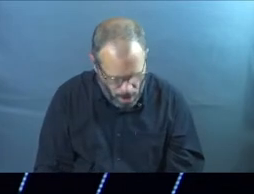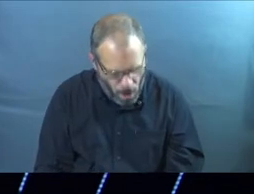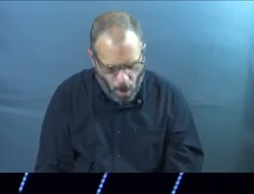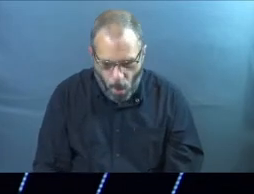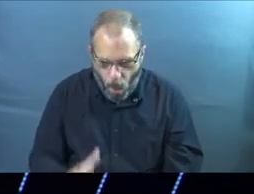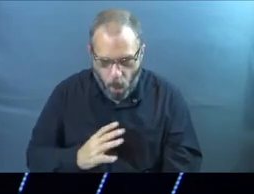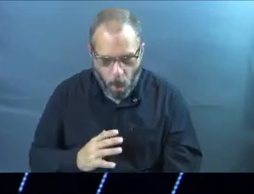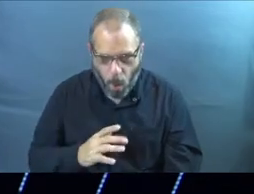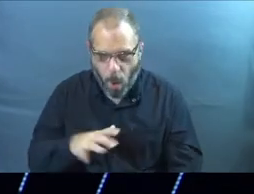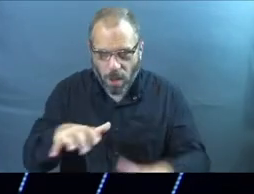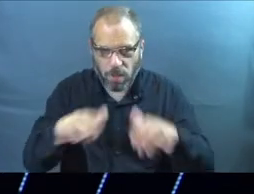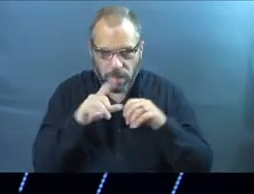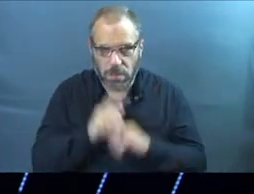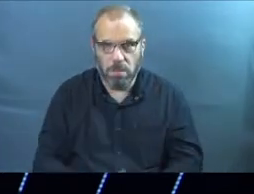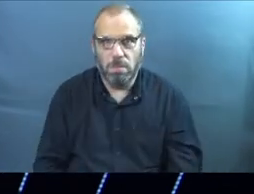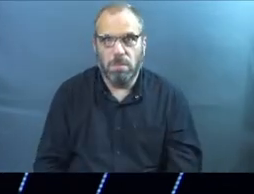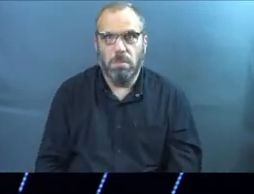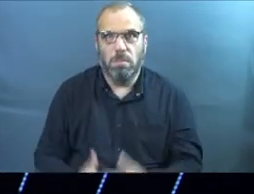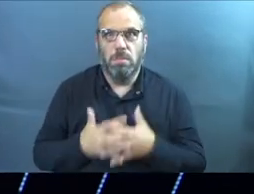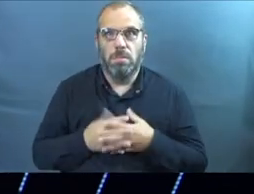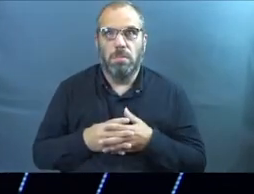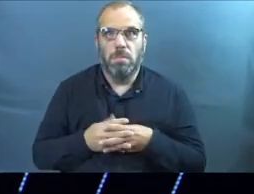It's a quiet room now.